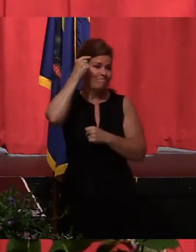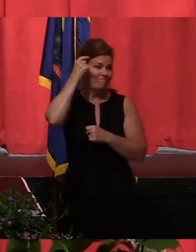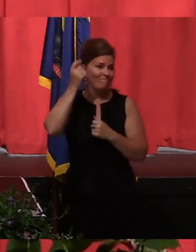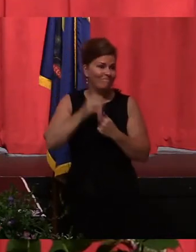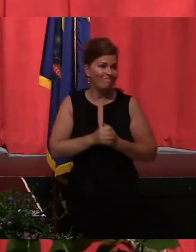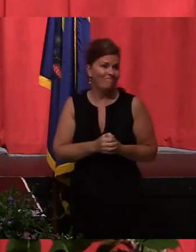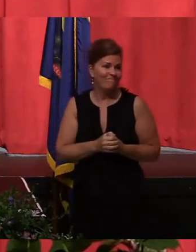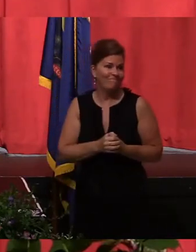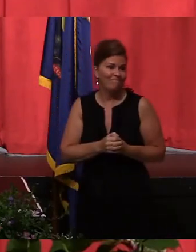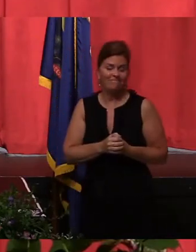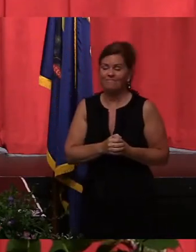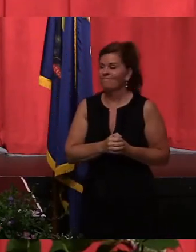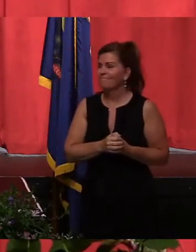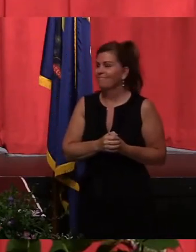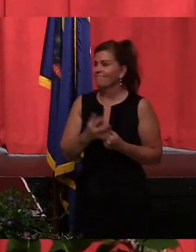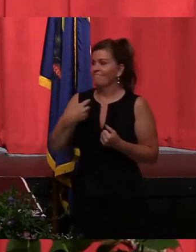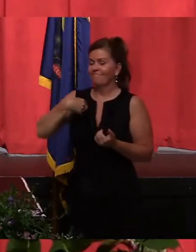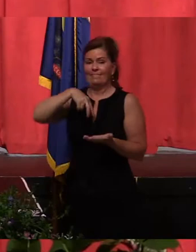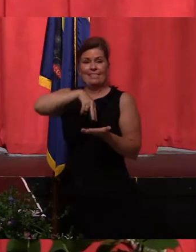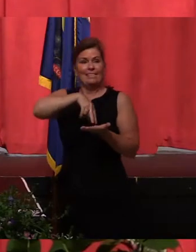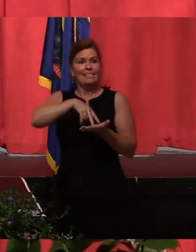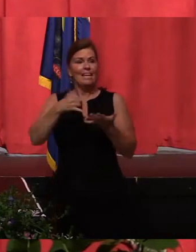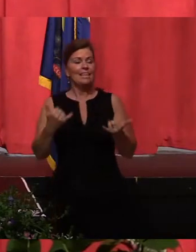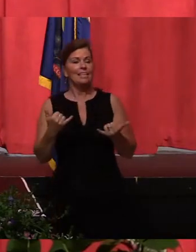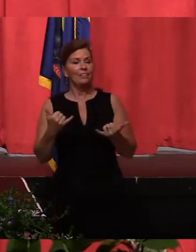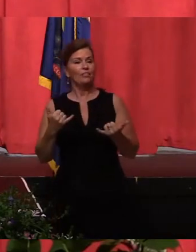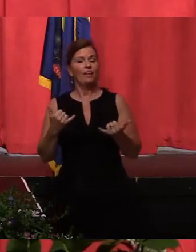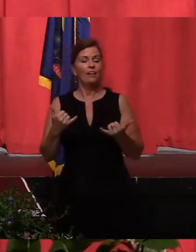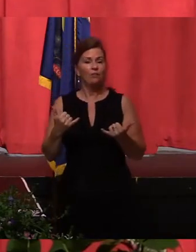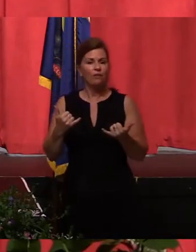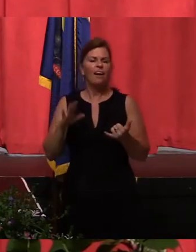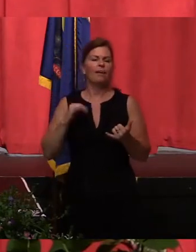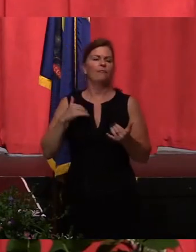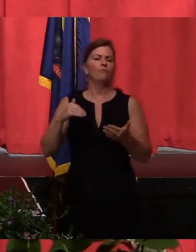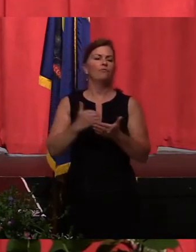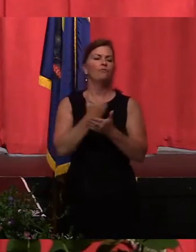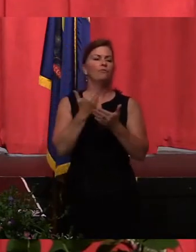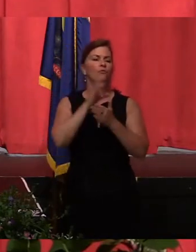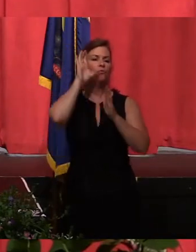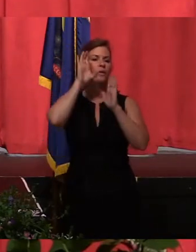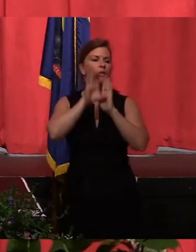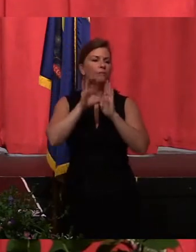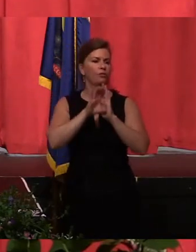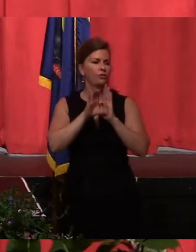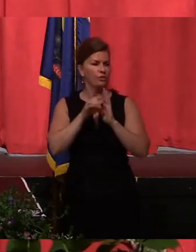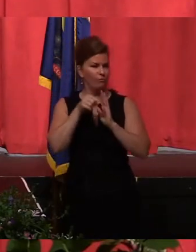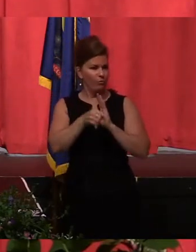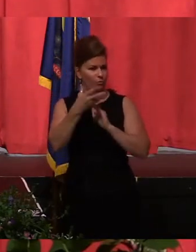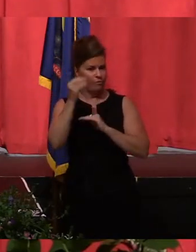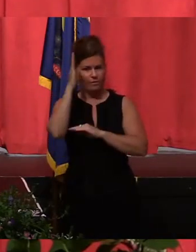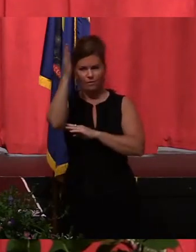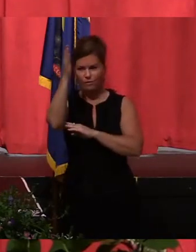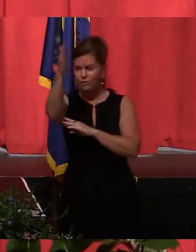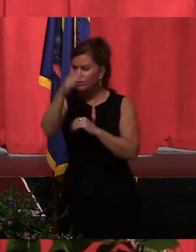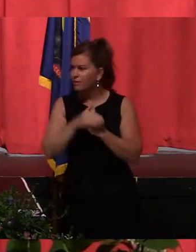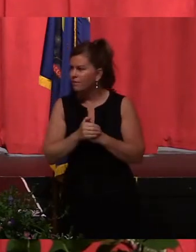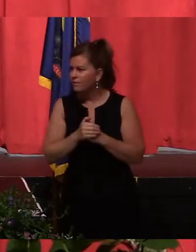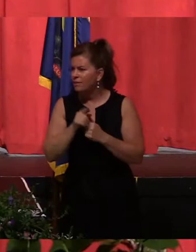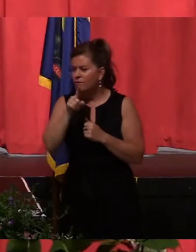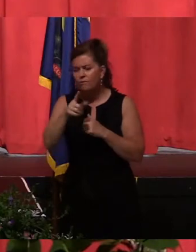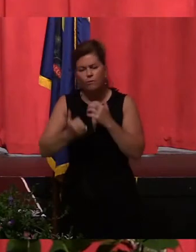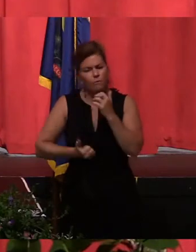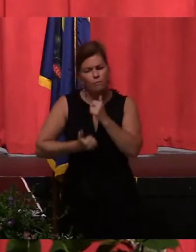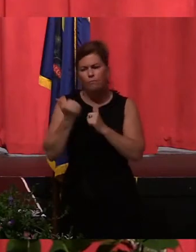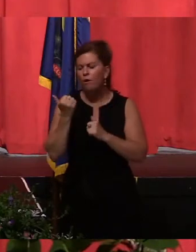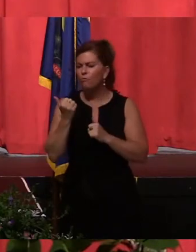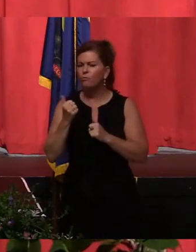I stand at this podium now, I have new images of who you are and what you will become. You are going to be the most resilient graduates